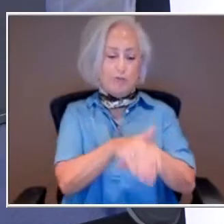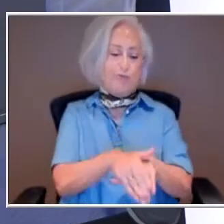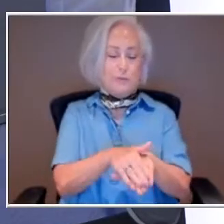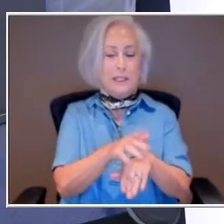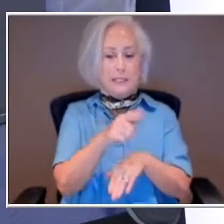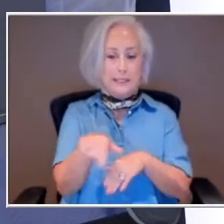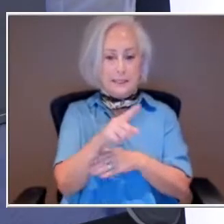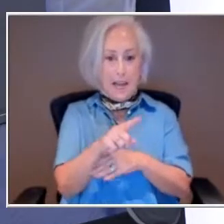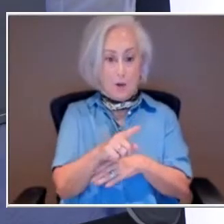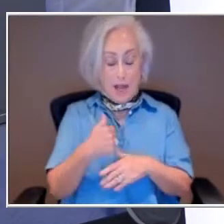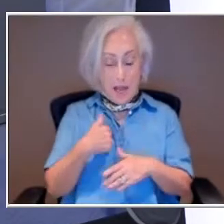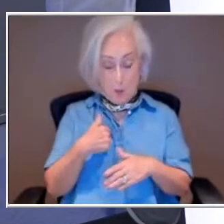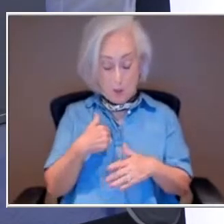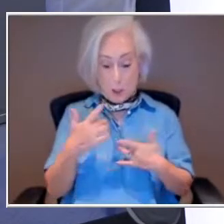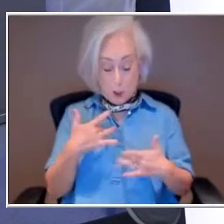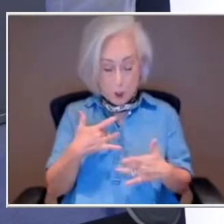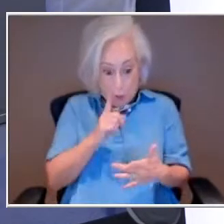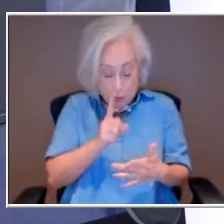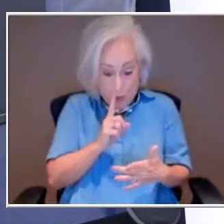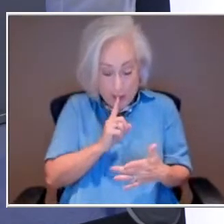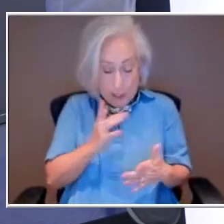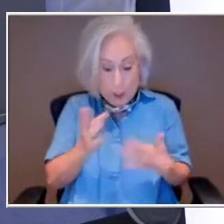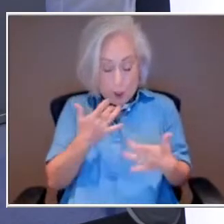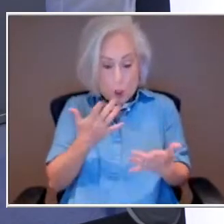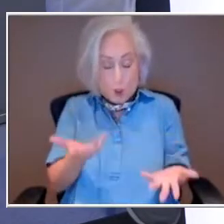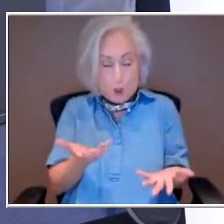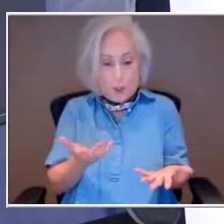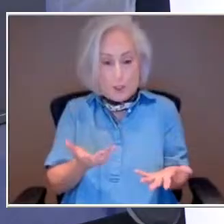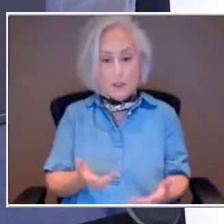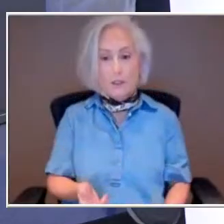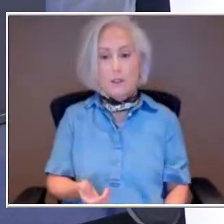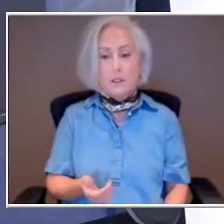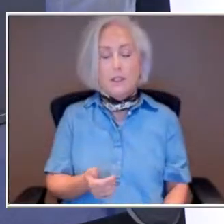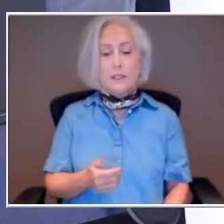very concerned. I genuinely was concerned. Yeah. What is your